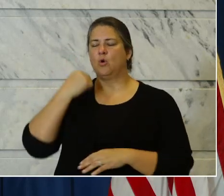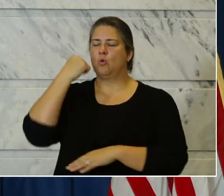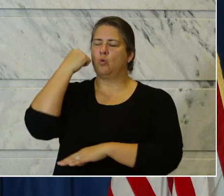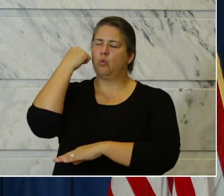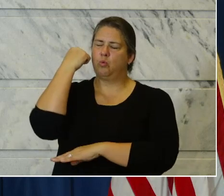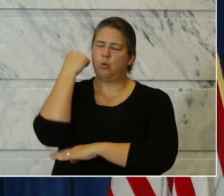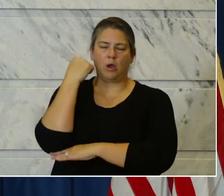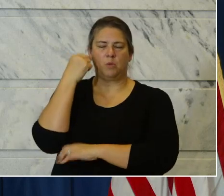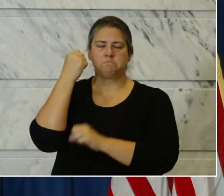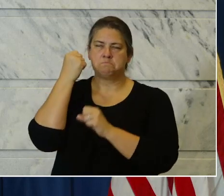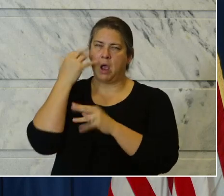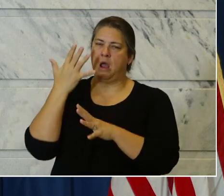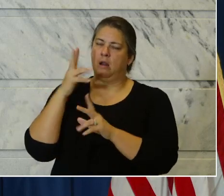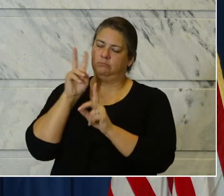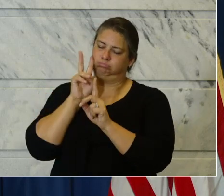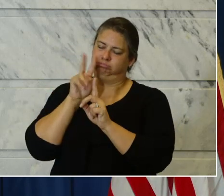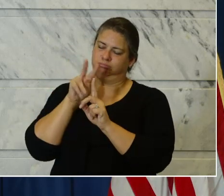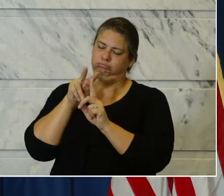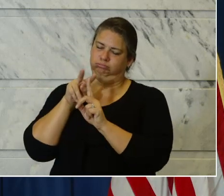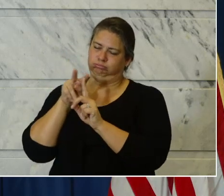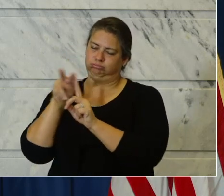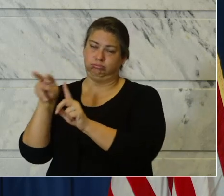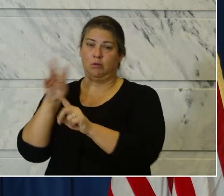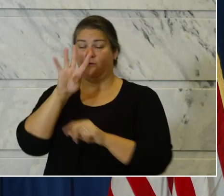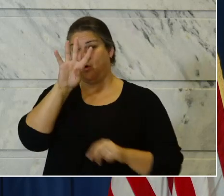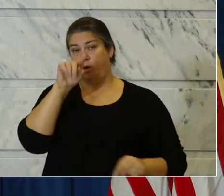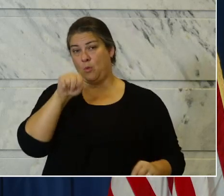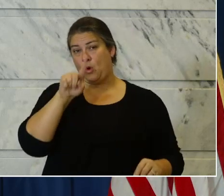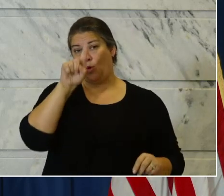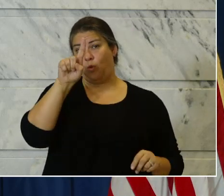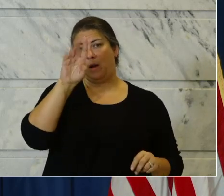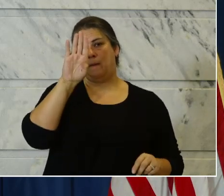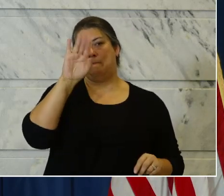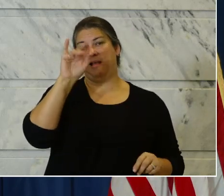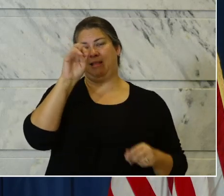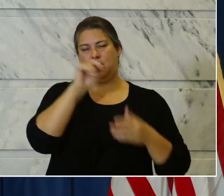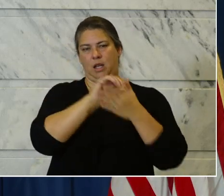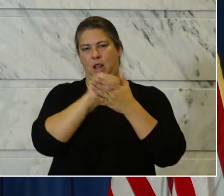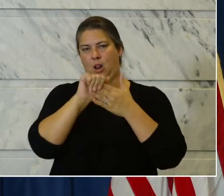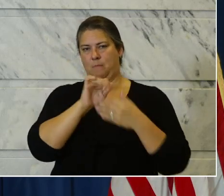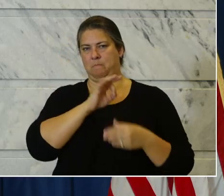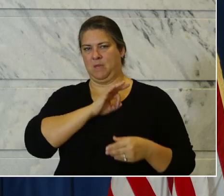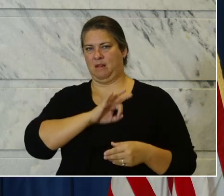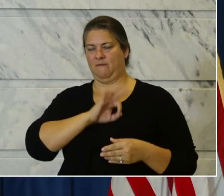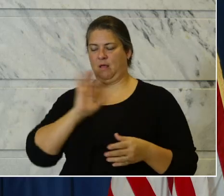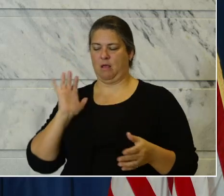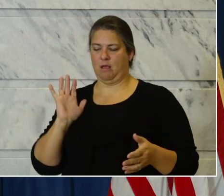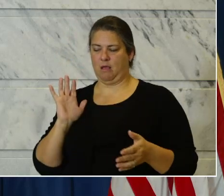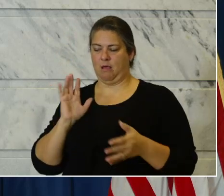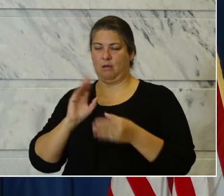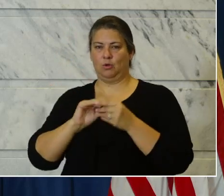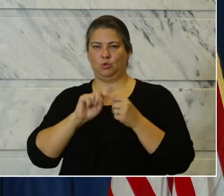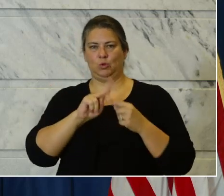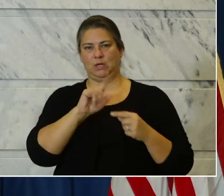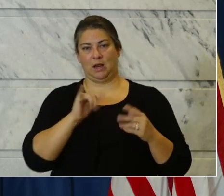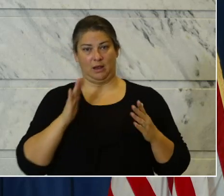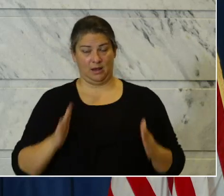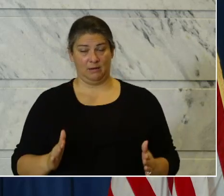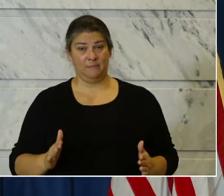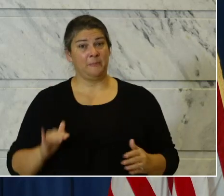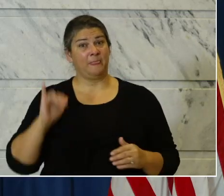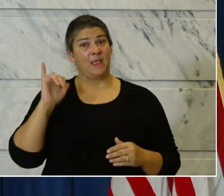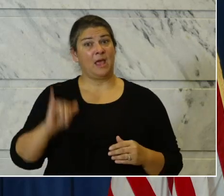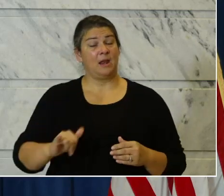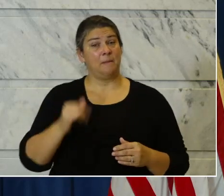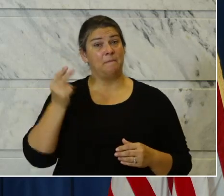claims, has paid in excess of $4.1 billion in benefits to date to Kentuckians. And those benefits get spent